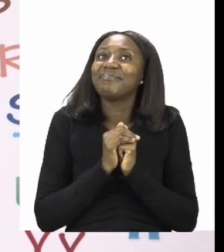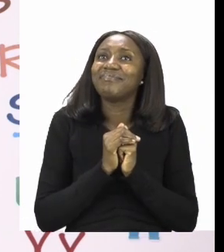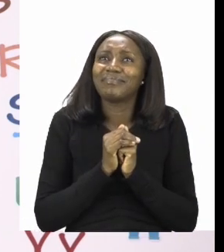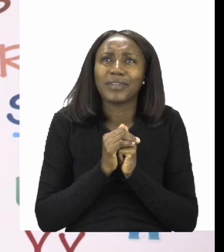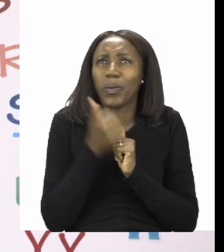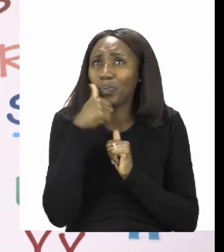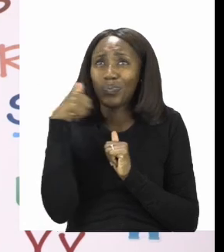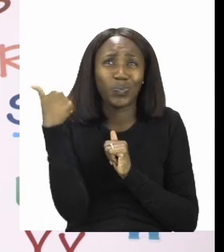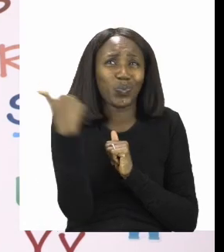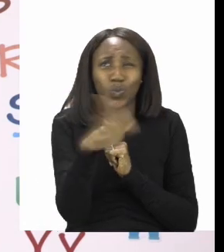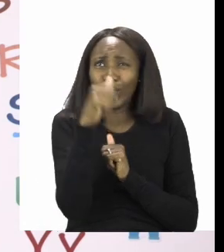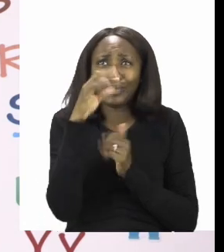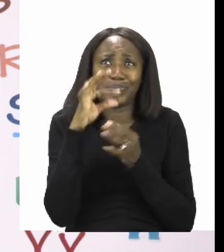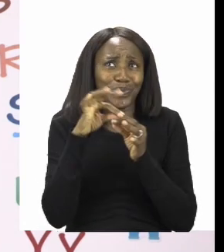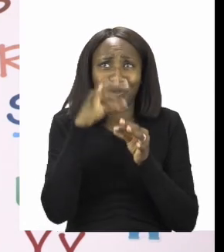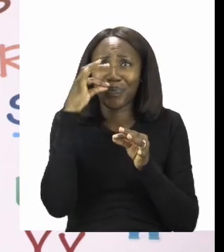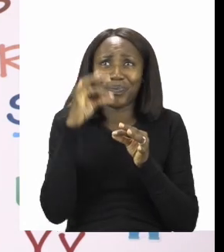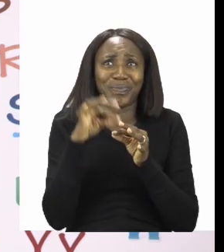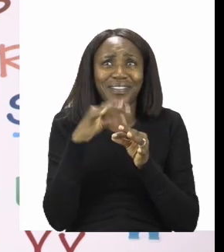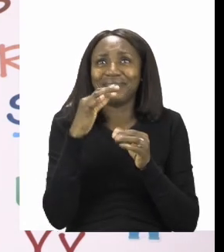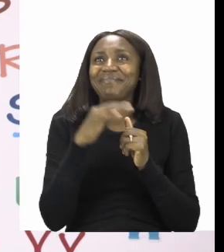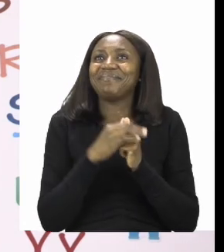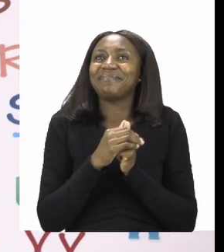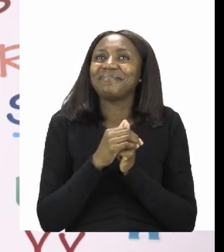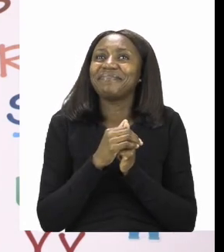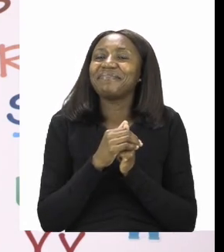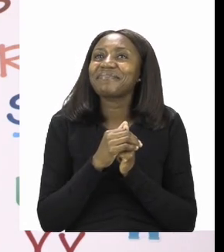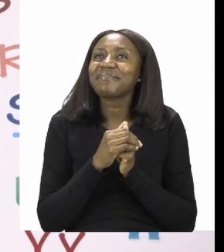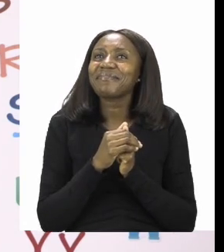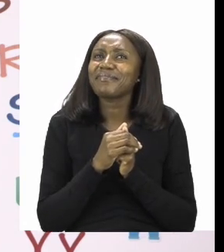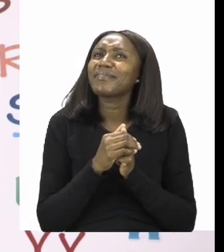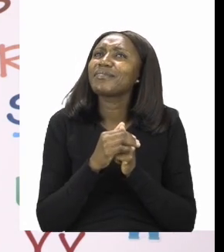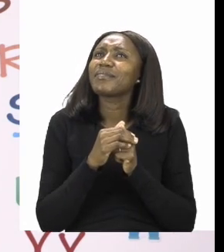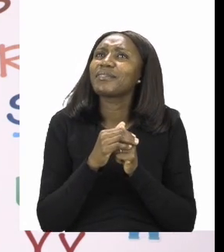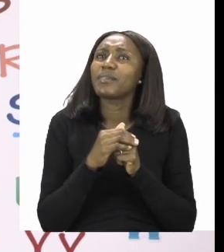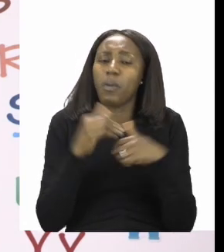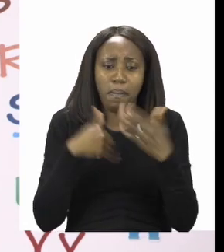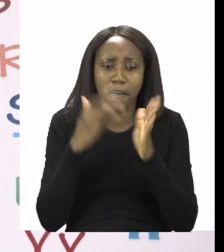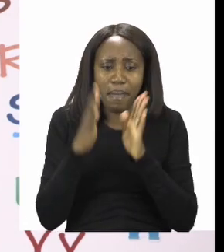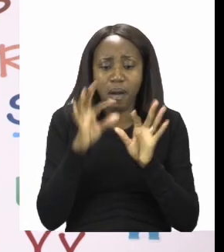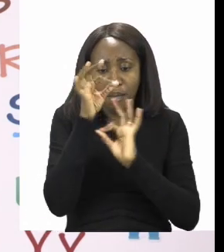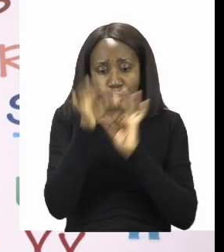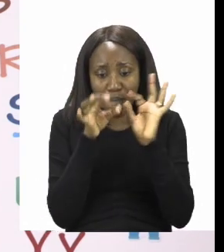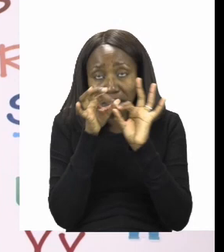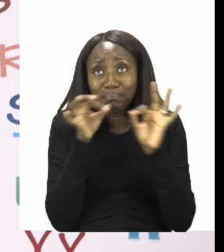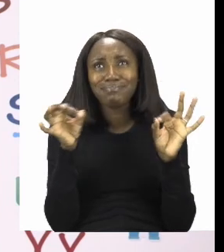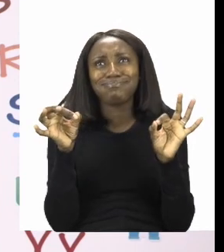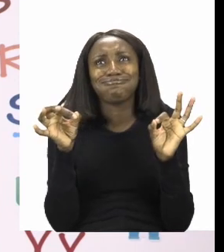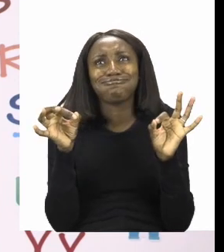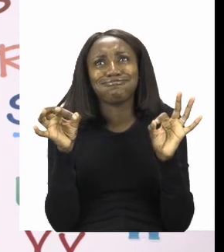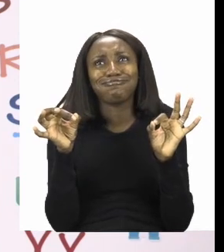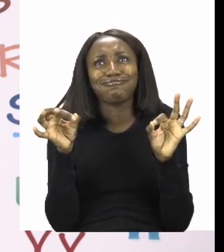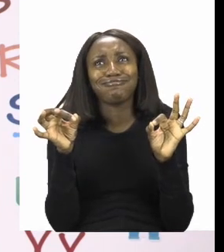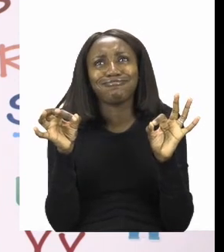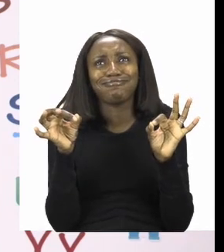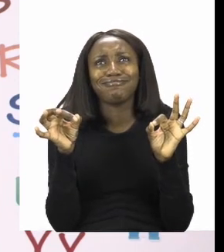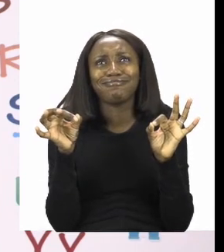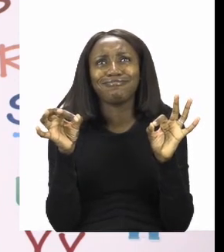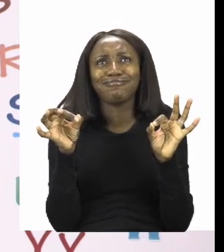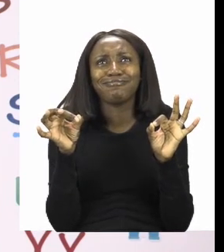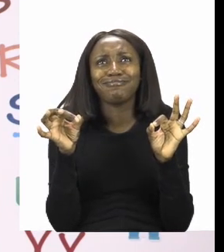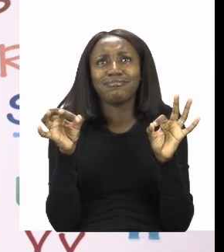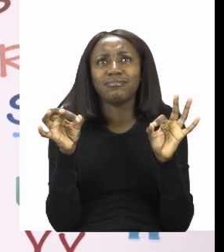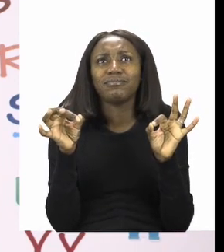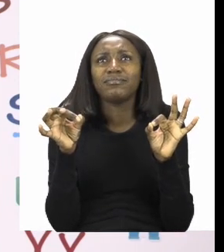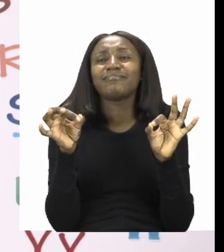delicious. And then on the board I have a gift. Now a gift is another word